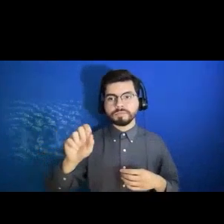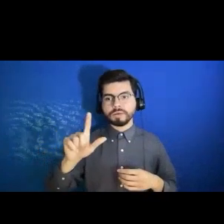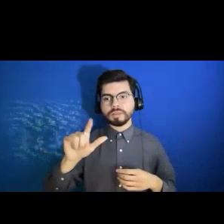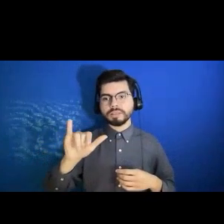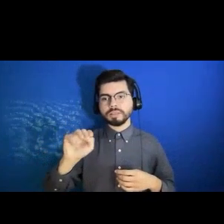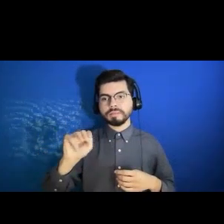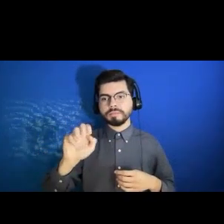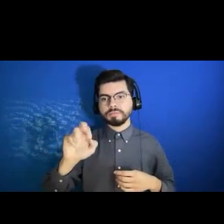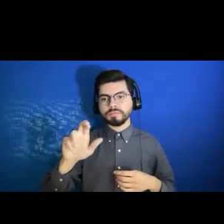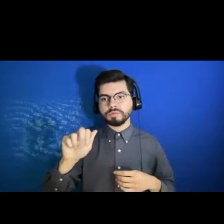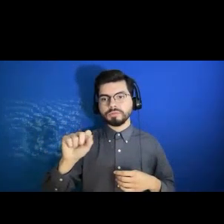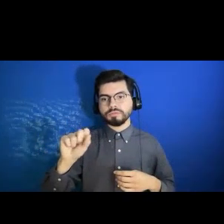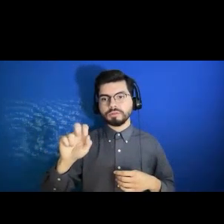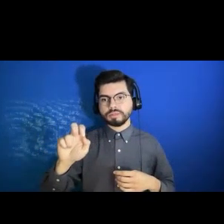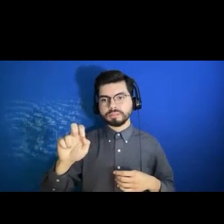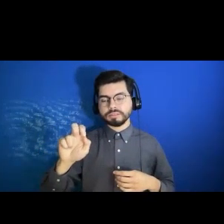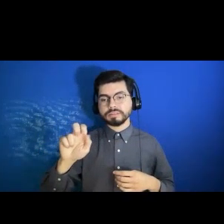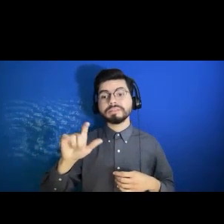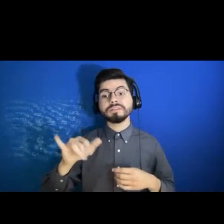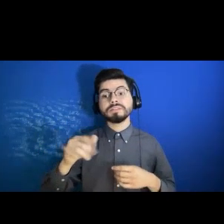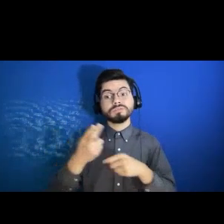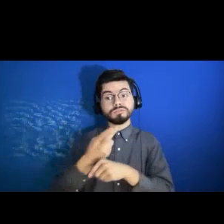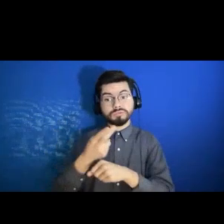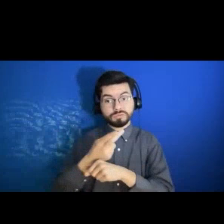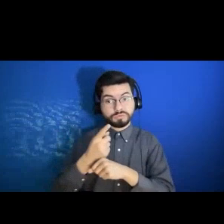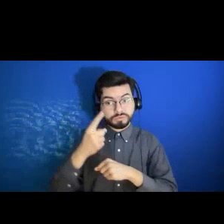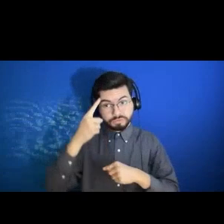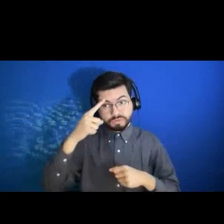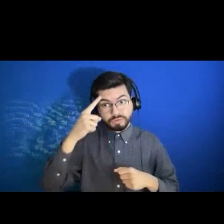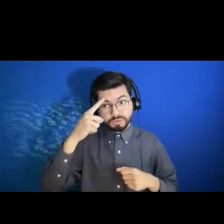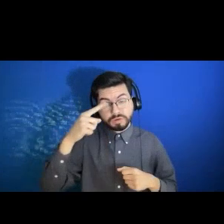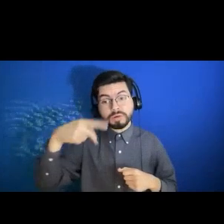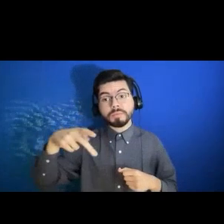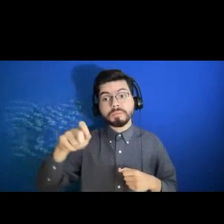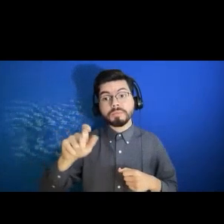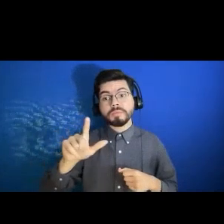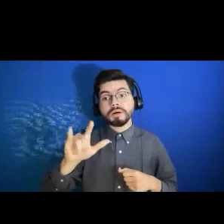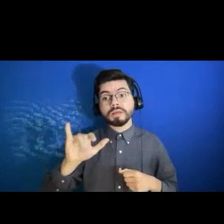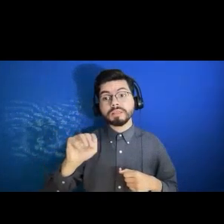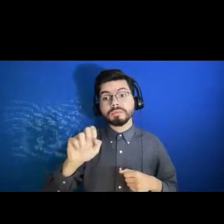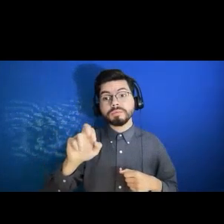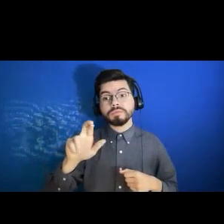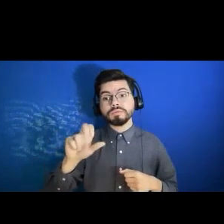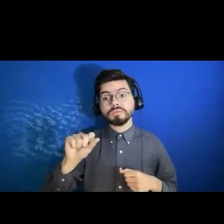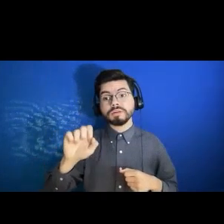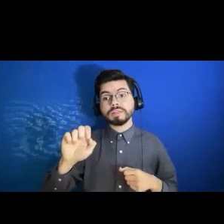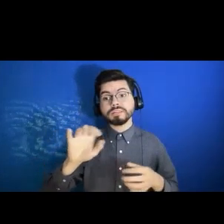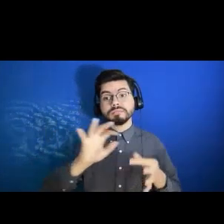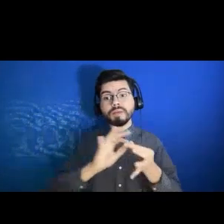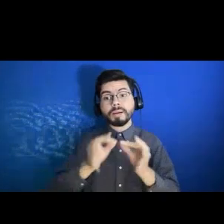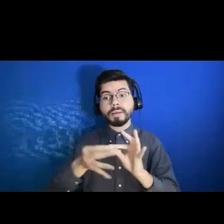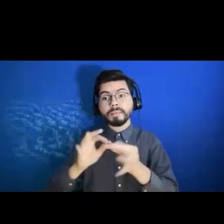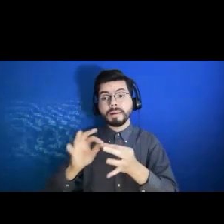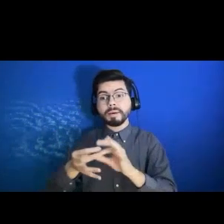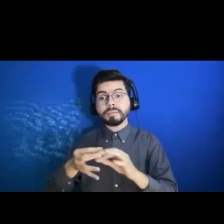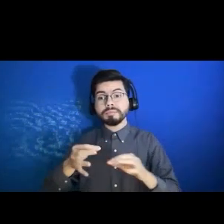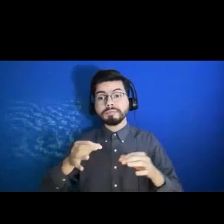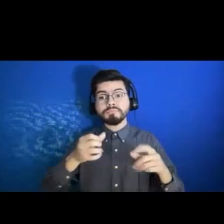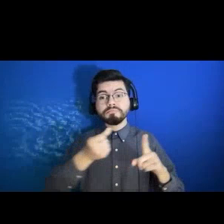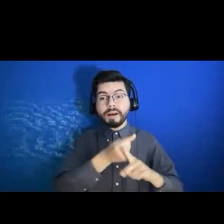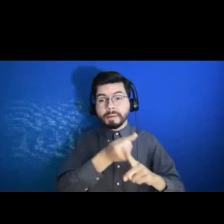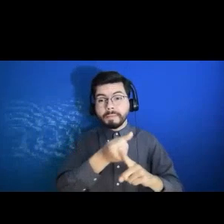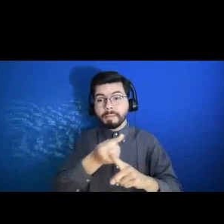And this is what's used to do polymerase chain reaction, or PCR. Anybody know what PCR has been very popular in the